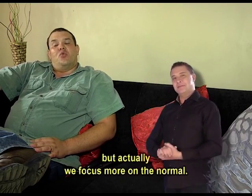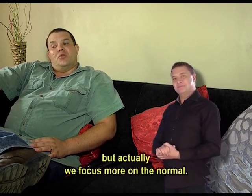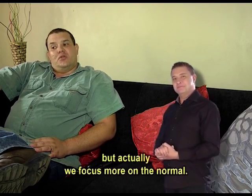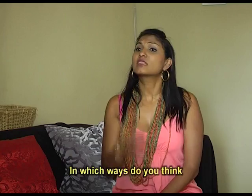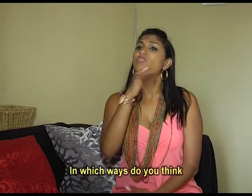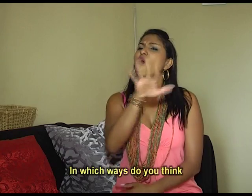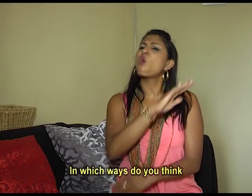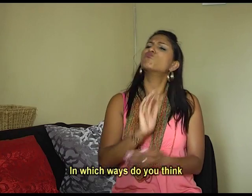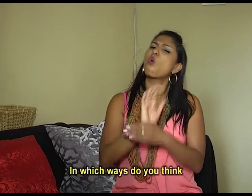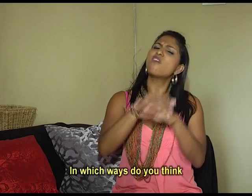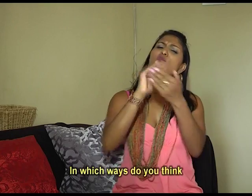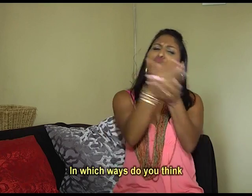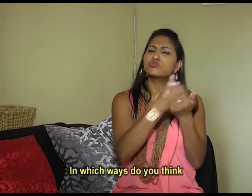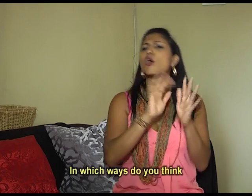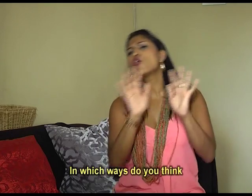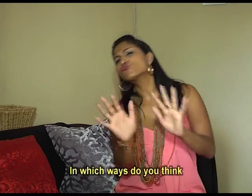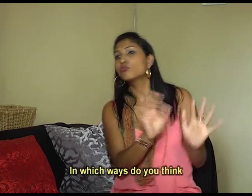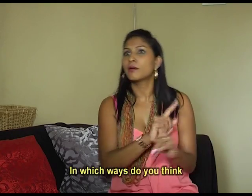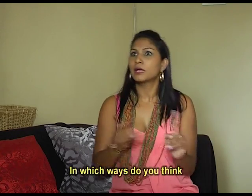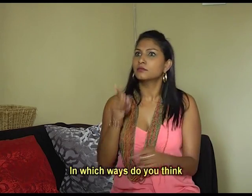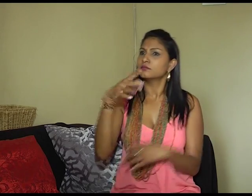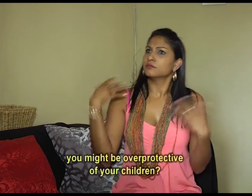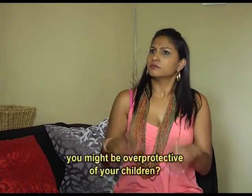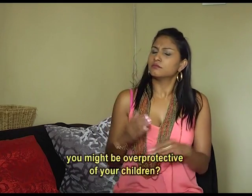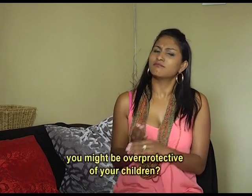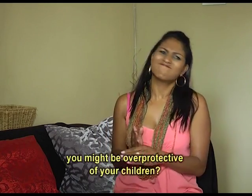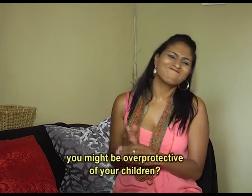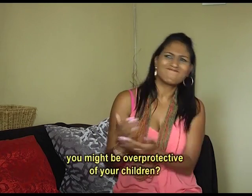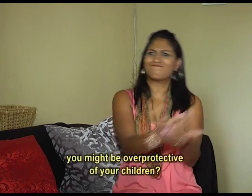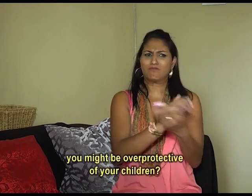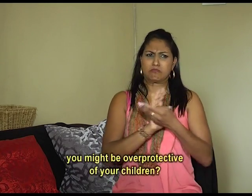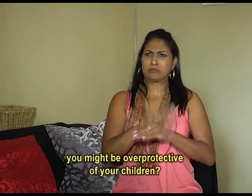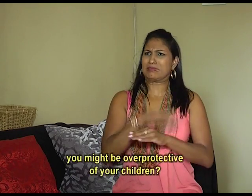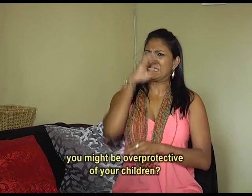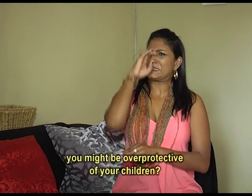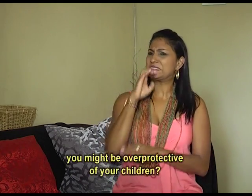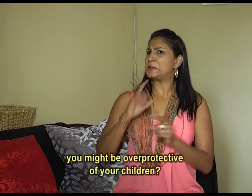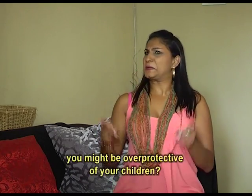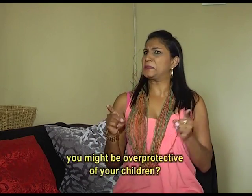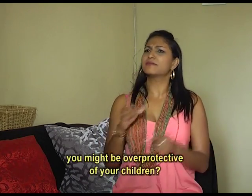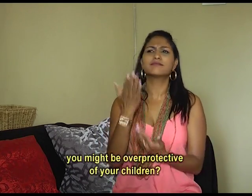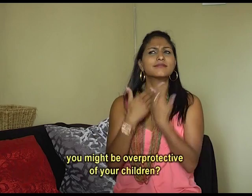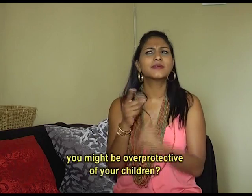the normal. In which ways do you think you might be overprotective of your children?